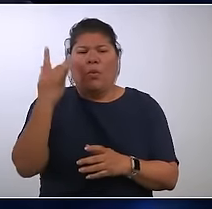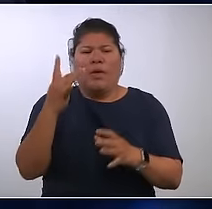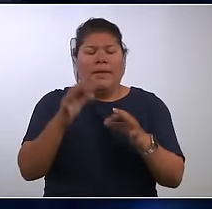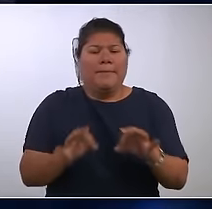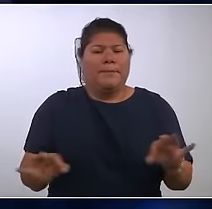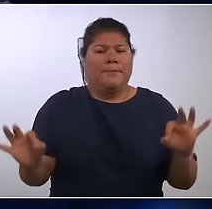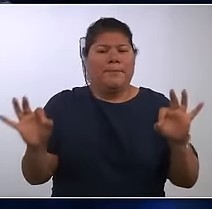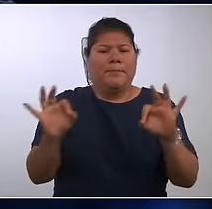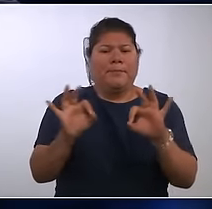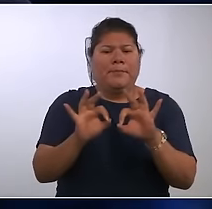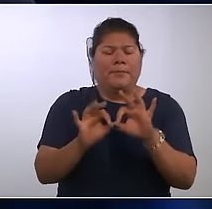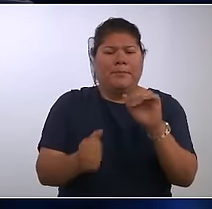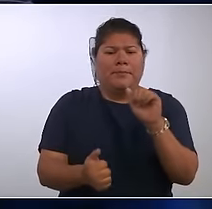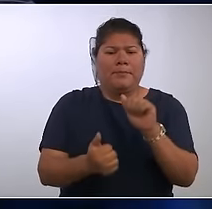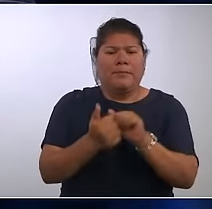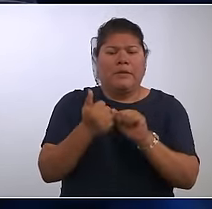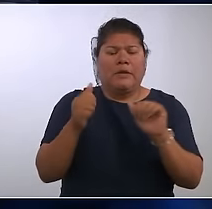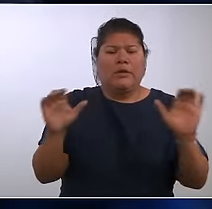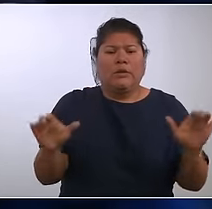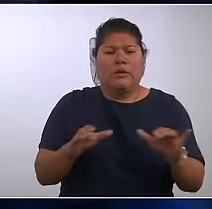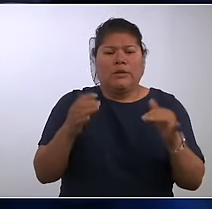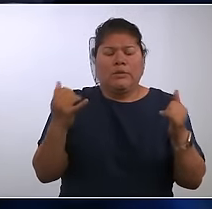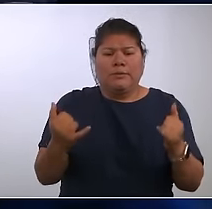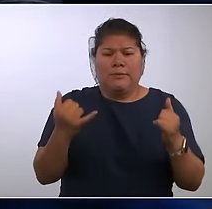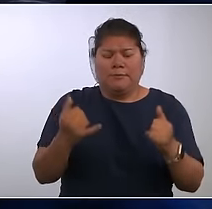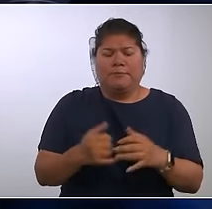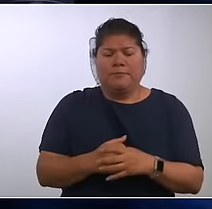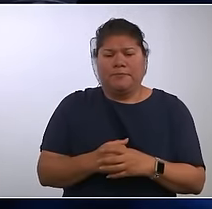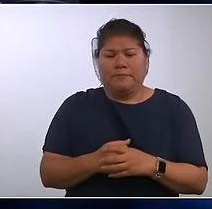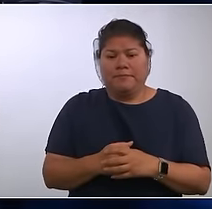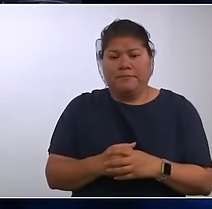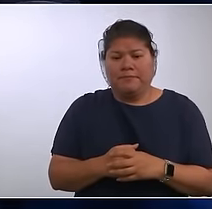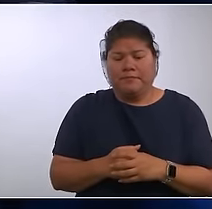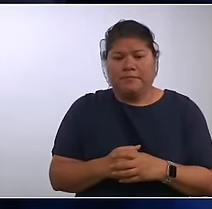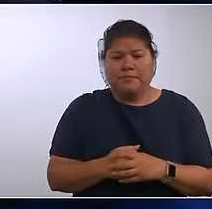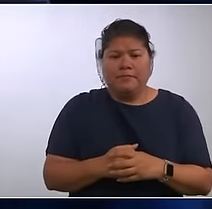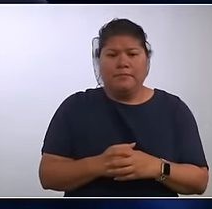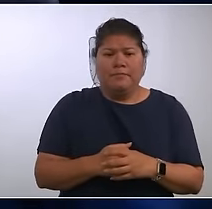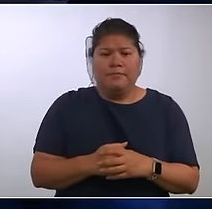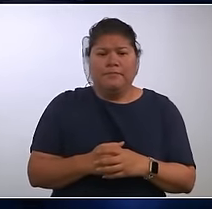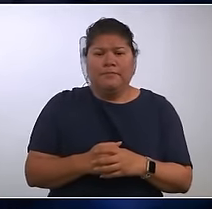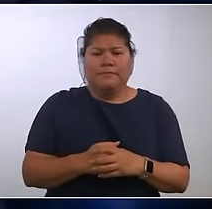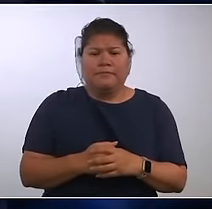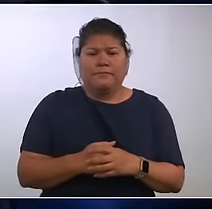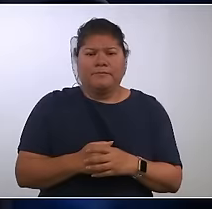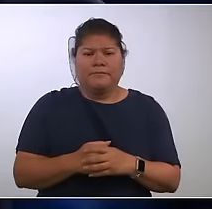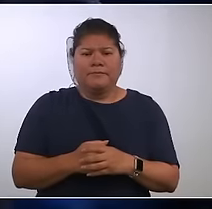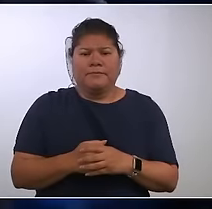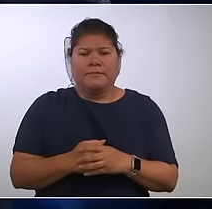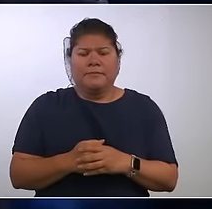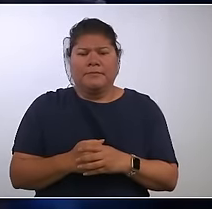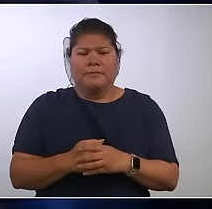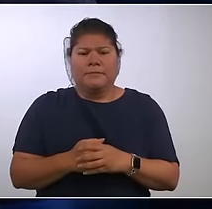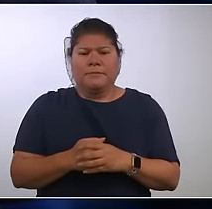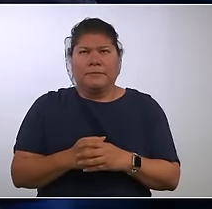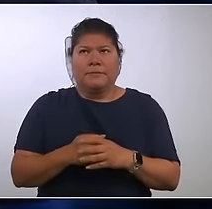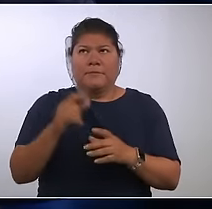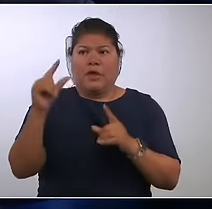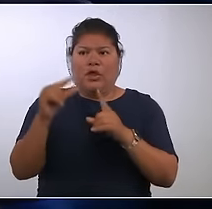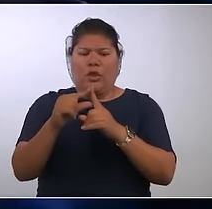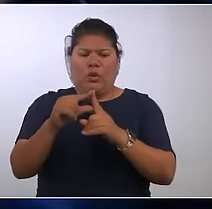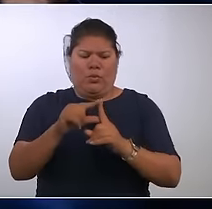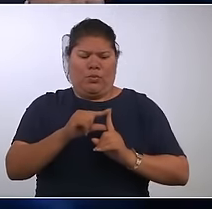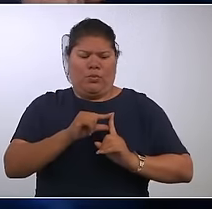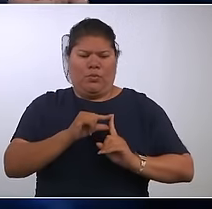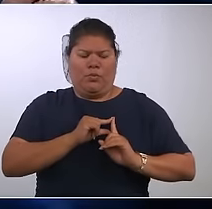que vamos a hacer en esta ocasión, because the most important thing we'll do on this occasion, es llevarnos una palabra. Is to take a